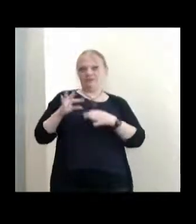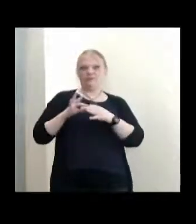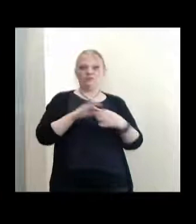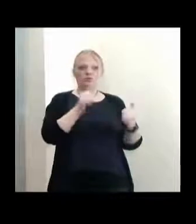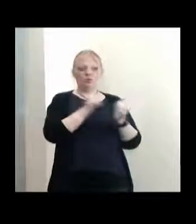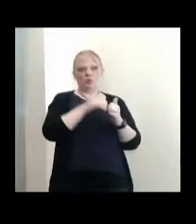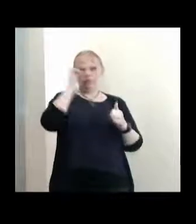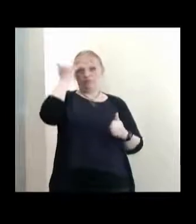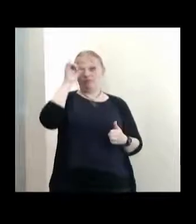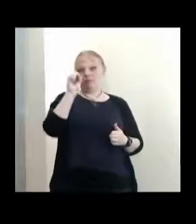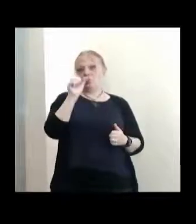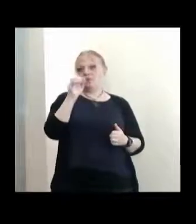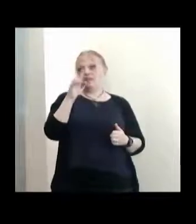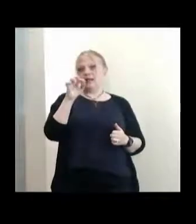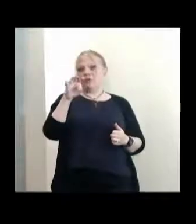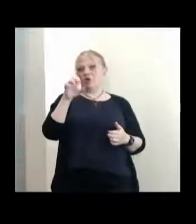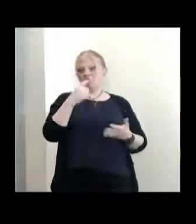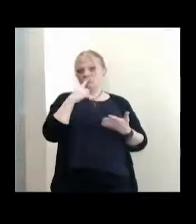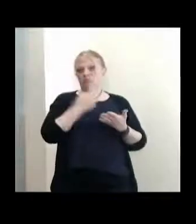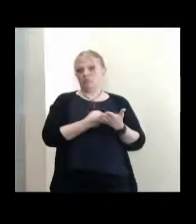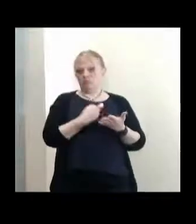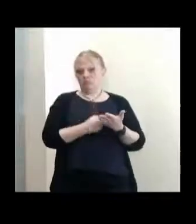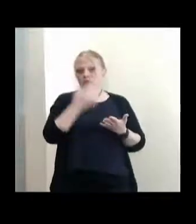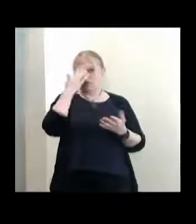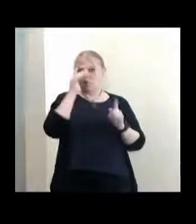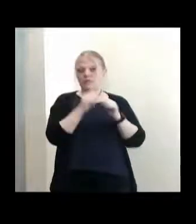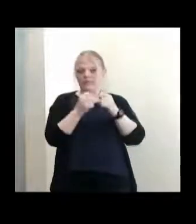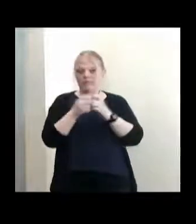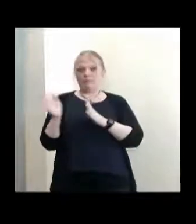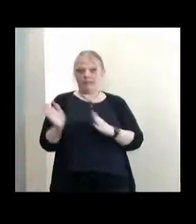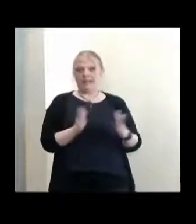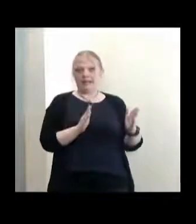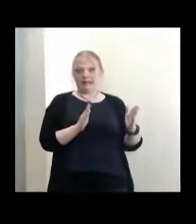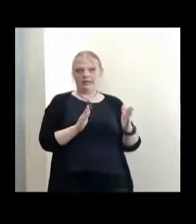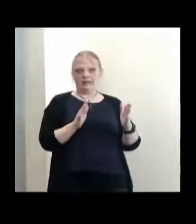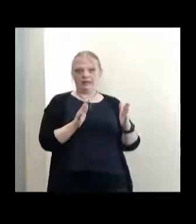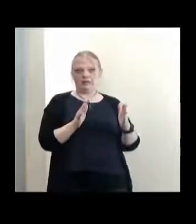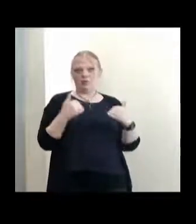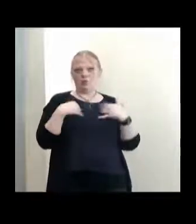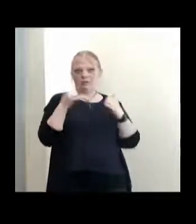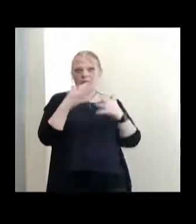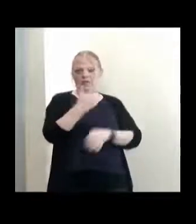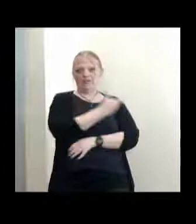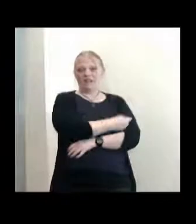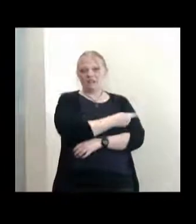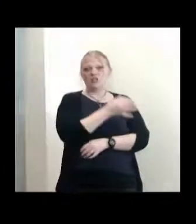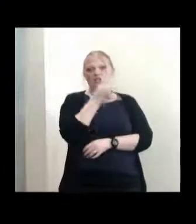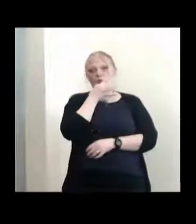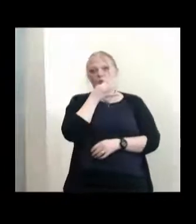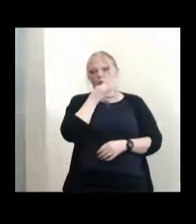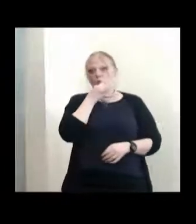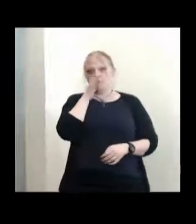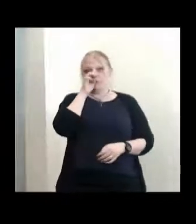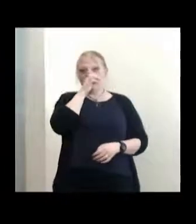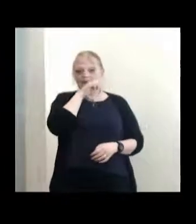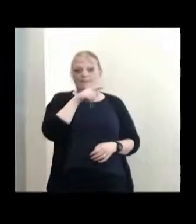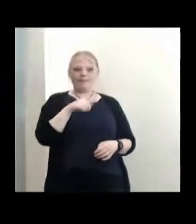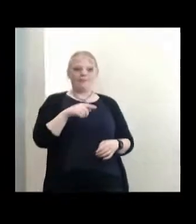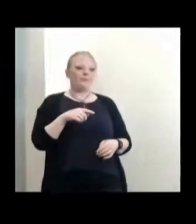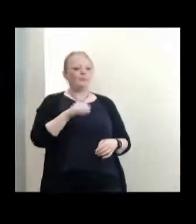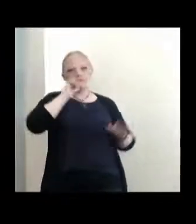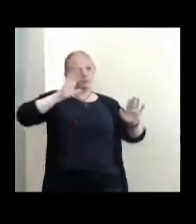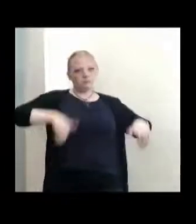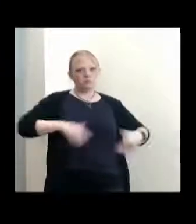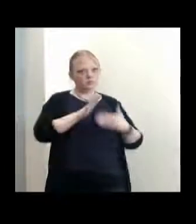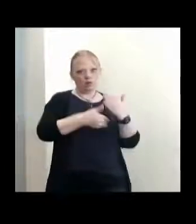Buffalo Sabres. I know the team is planning on getting players vaccinated very soon. They've not all been